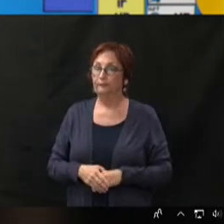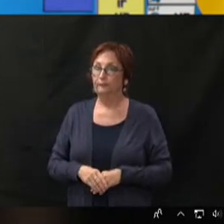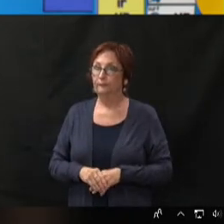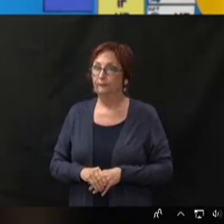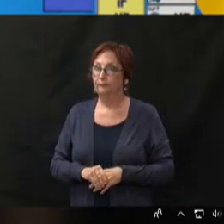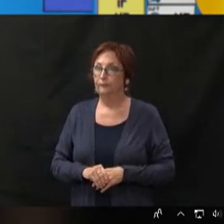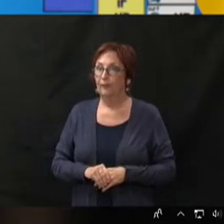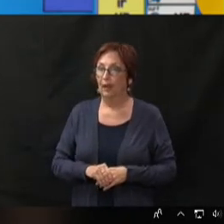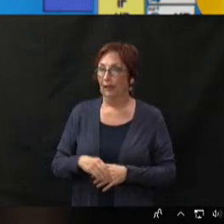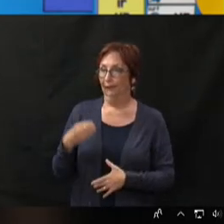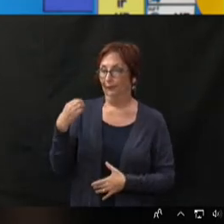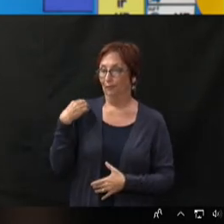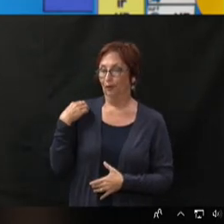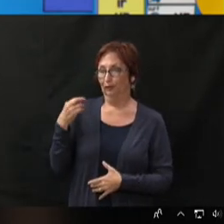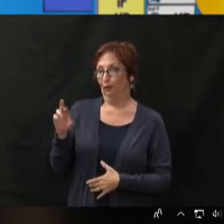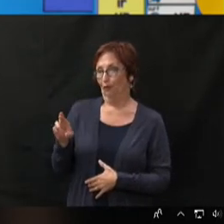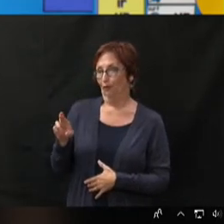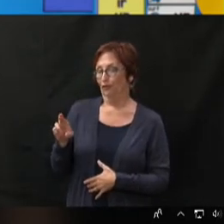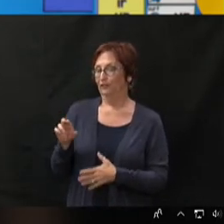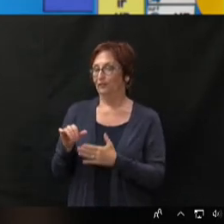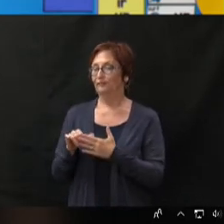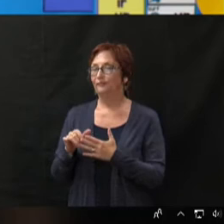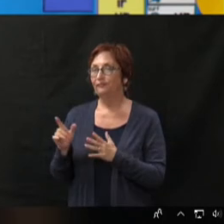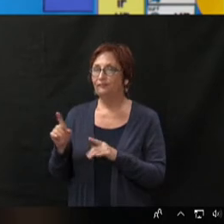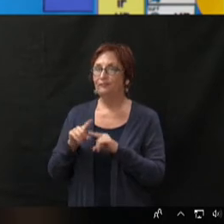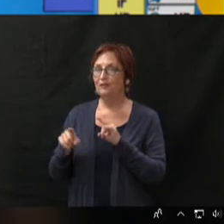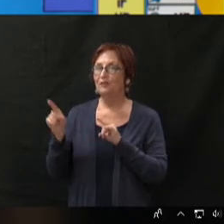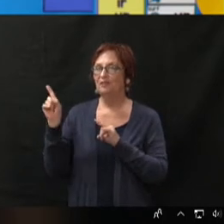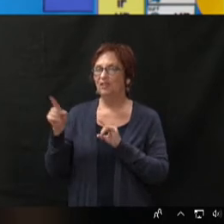bossy R's. It's blocked, but